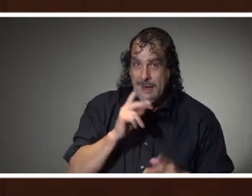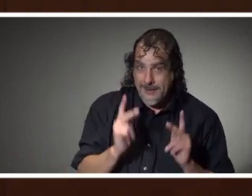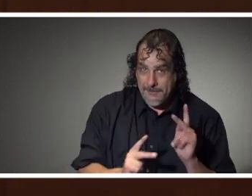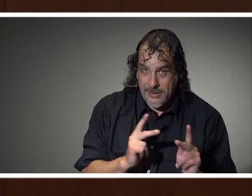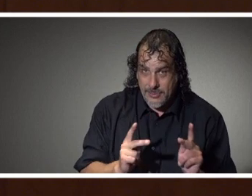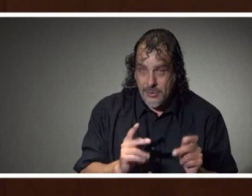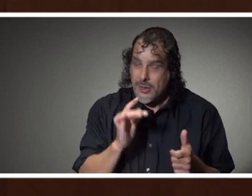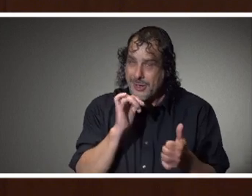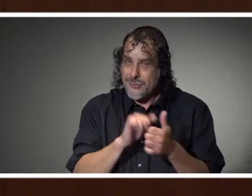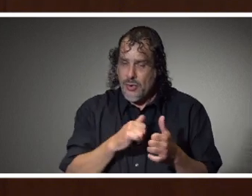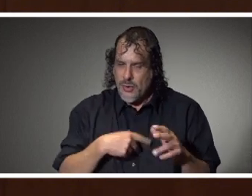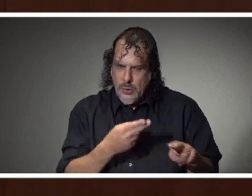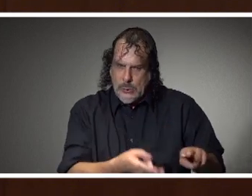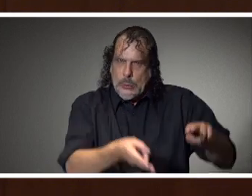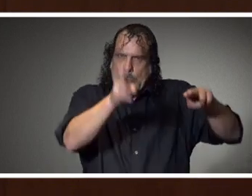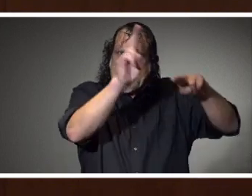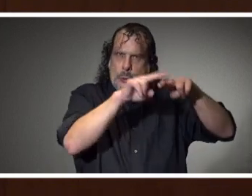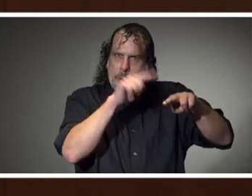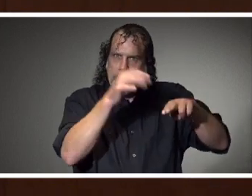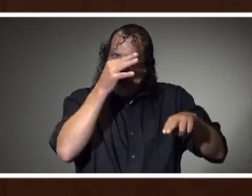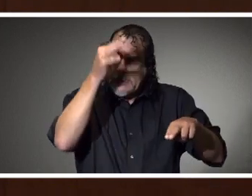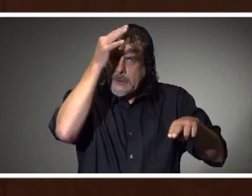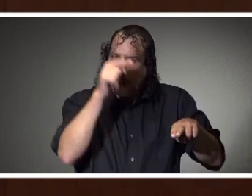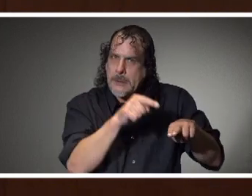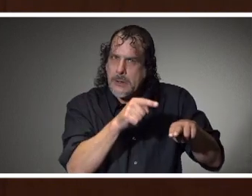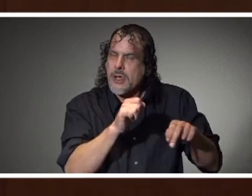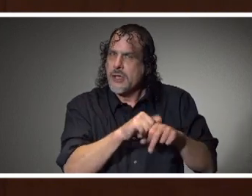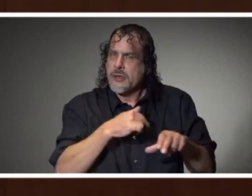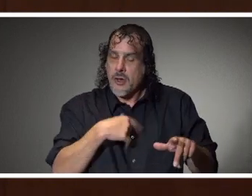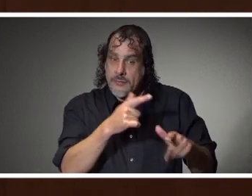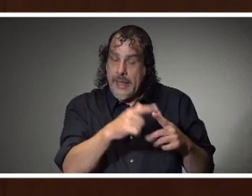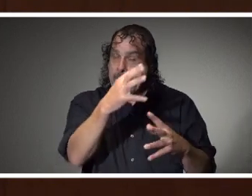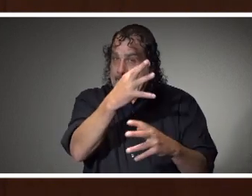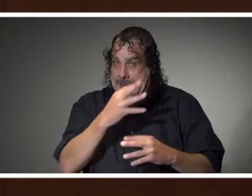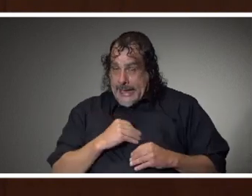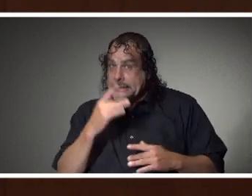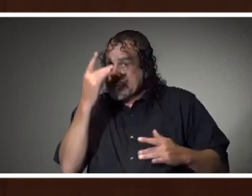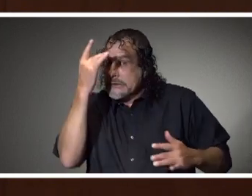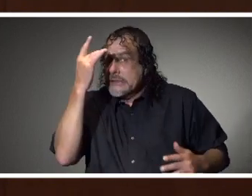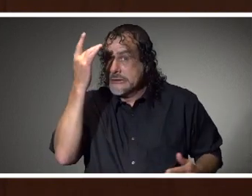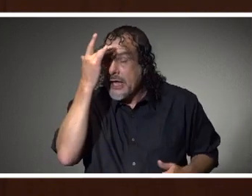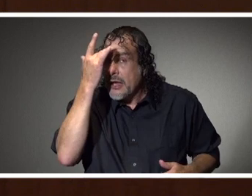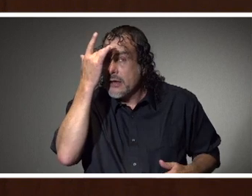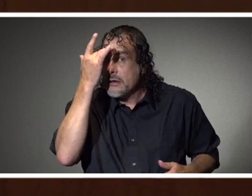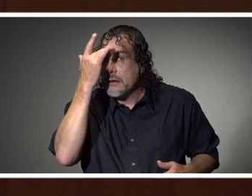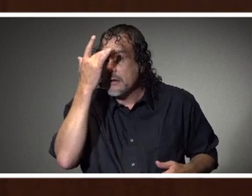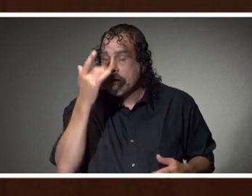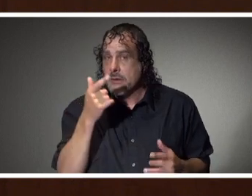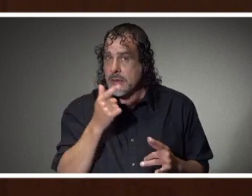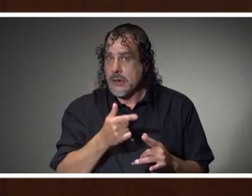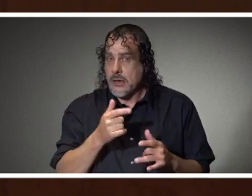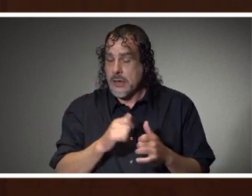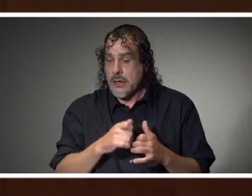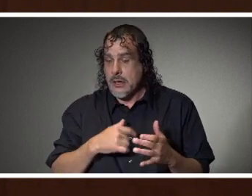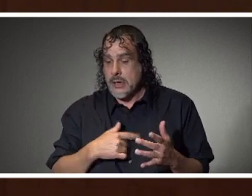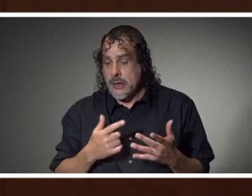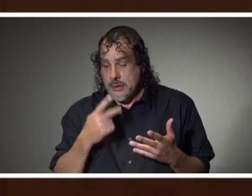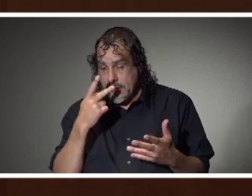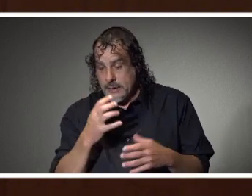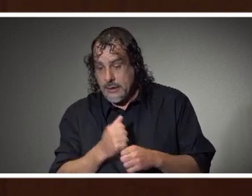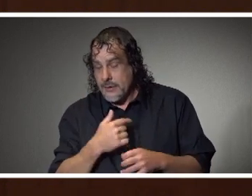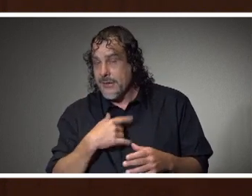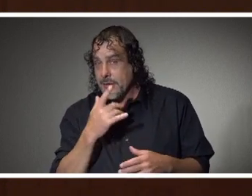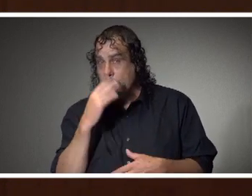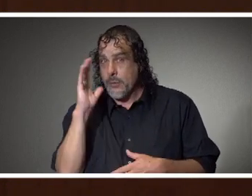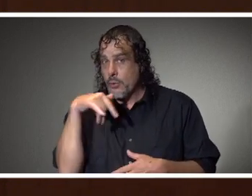much, much higher. So Native Americans are much more likely to get coronavirus, and then when they get it, they're much more